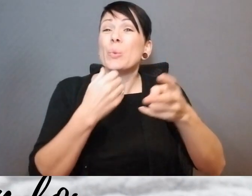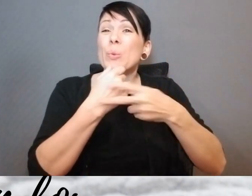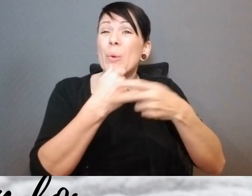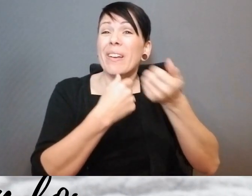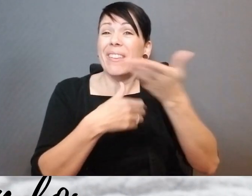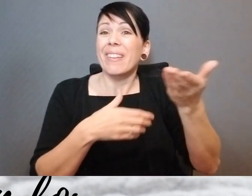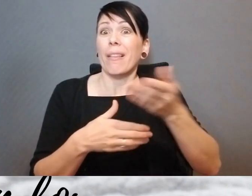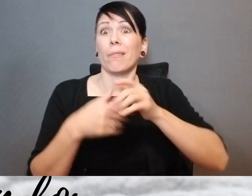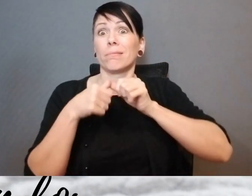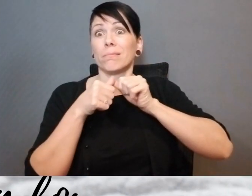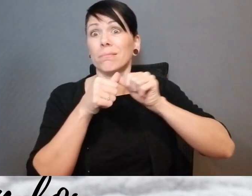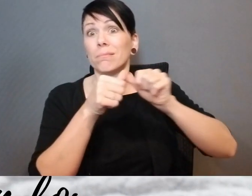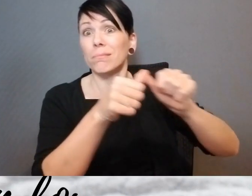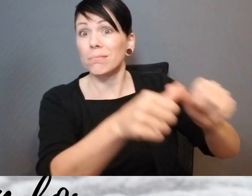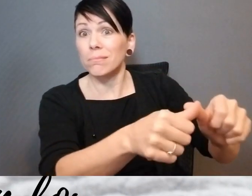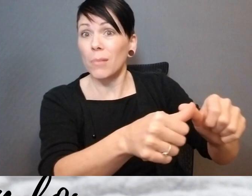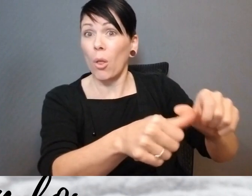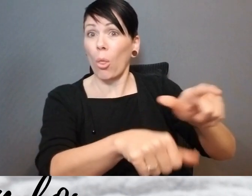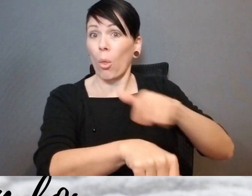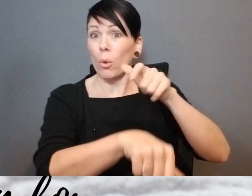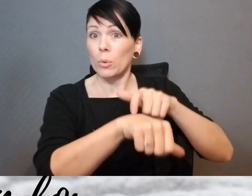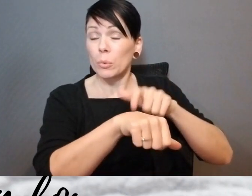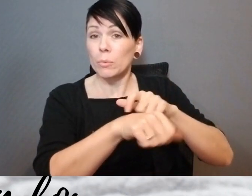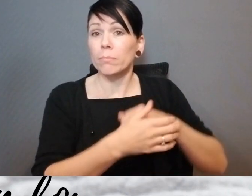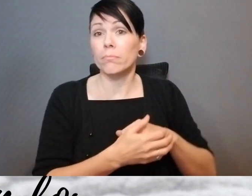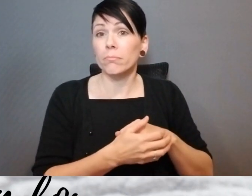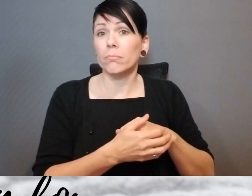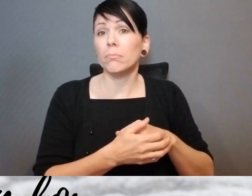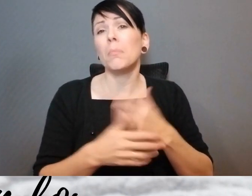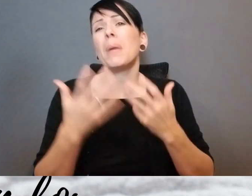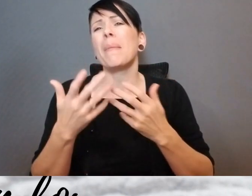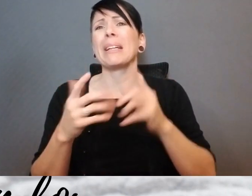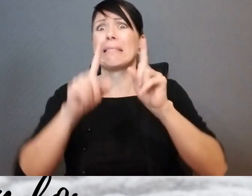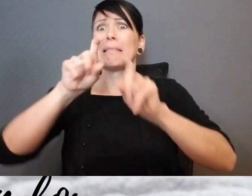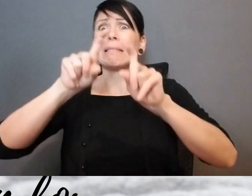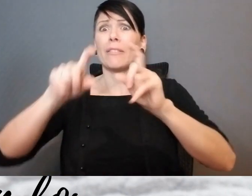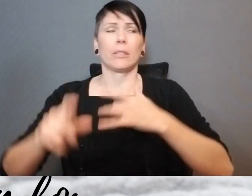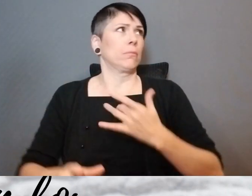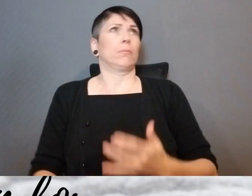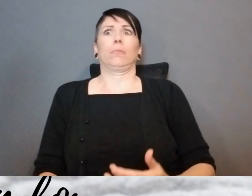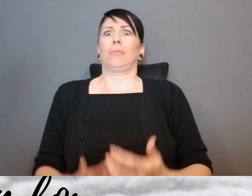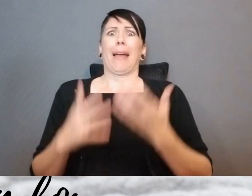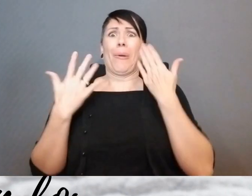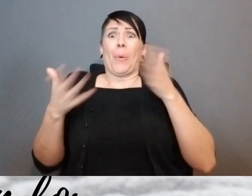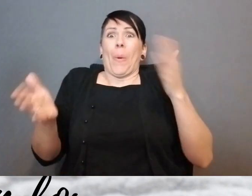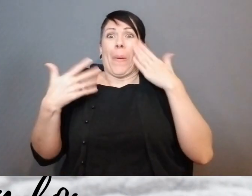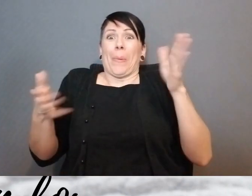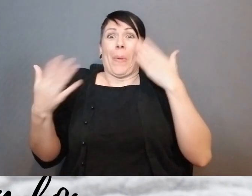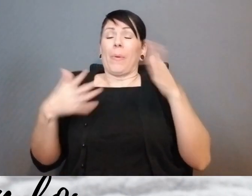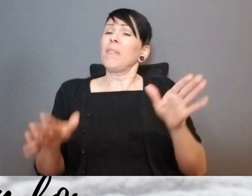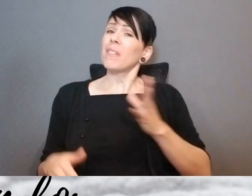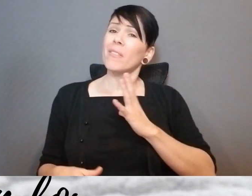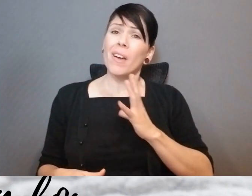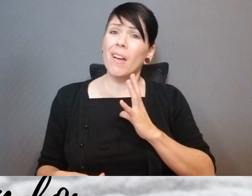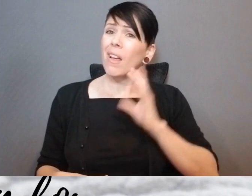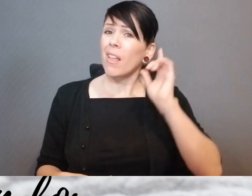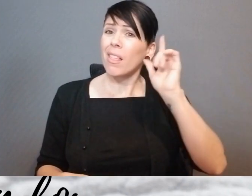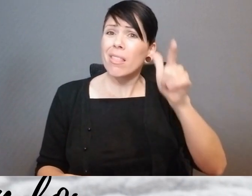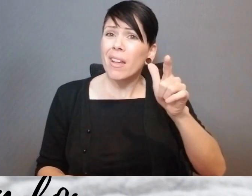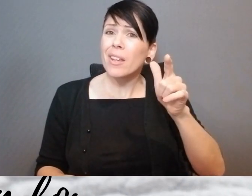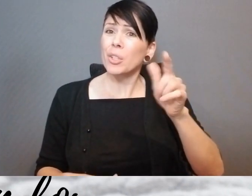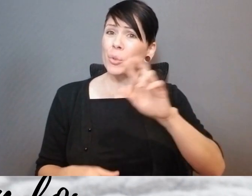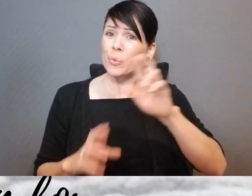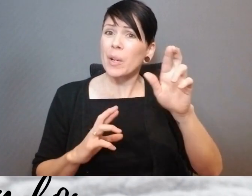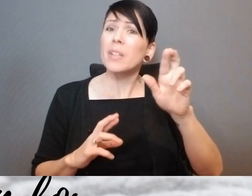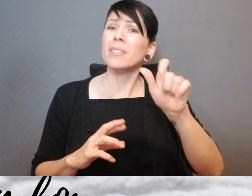and rewatch this video. Or if you are ready right now, you can pause and grab a notebook, digital or old school, and just pause